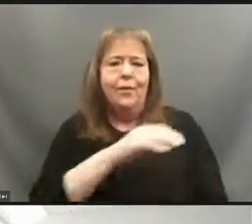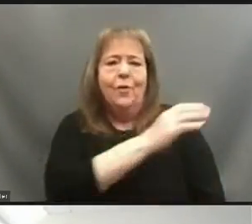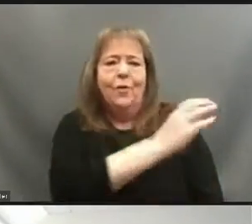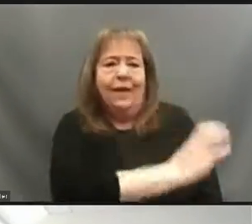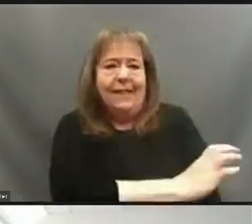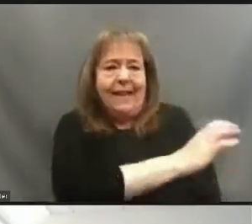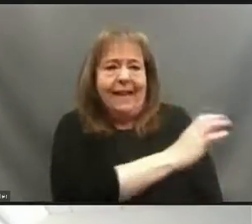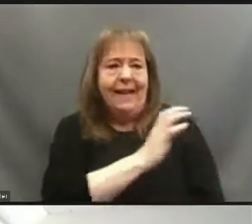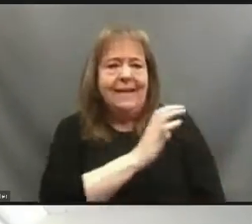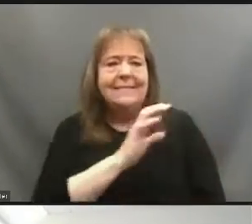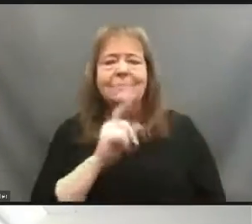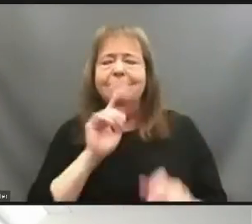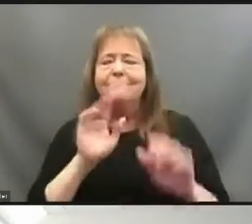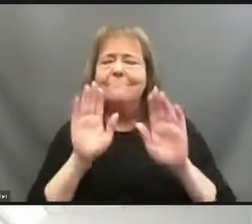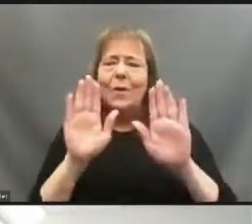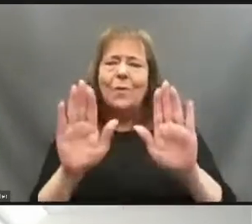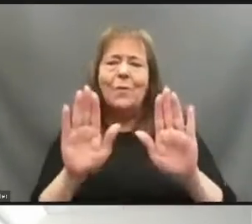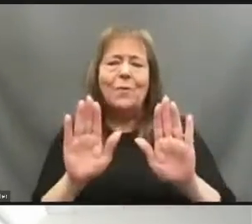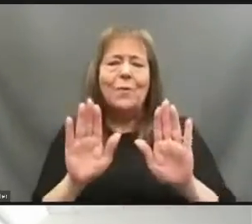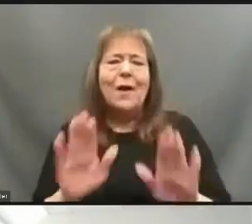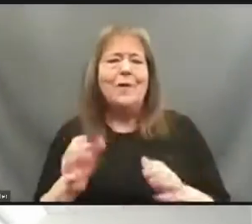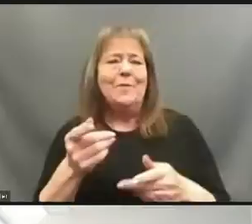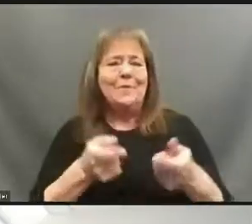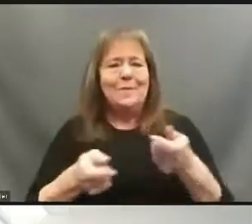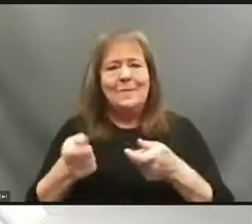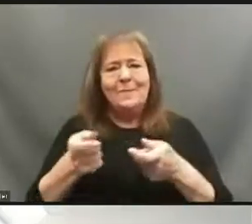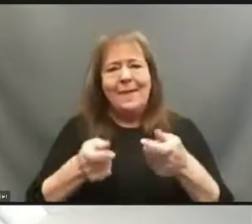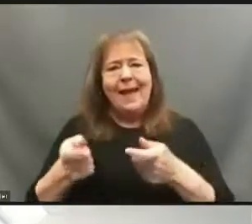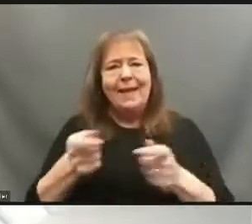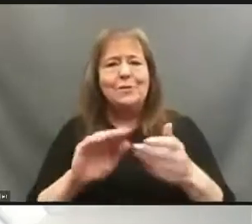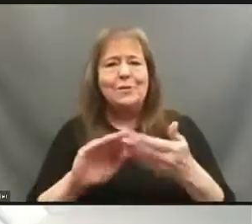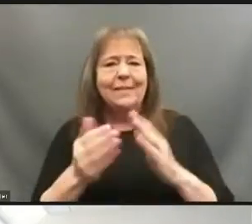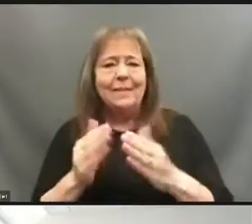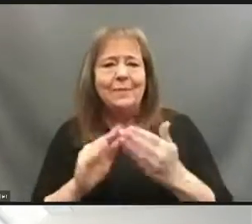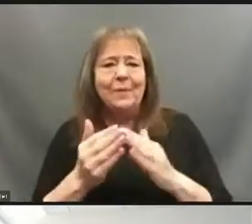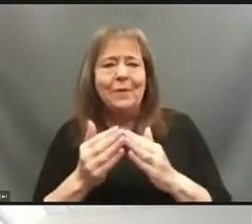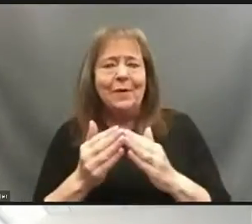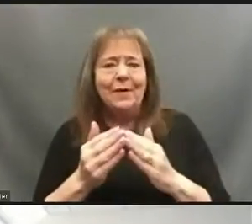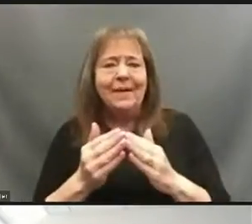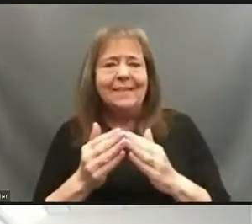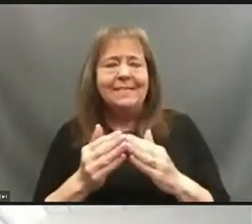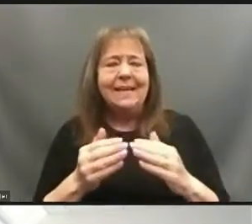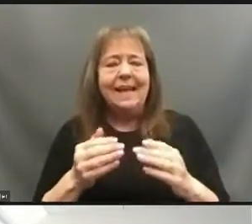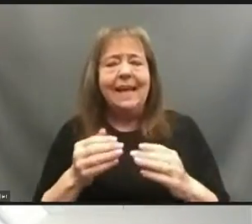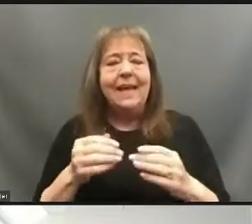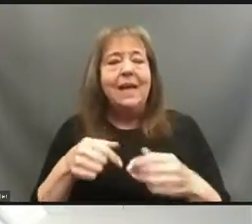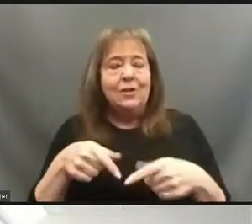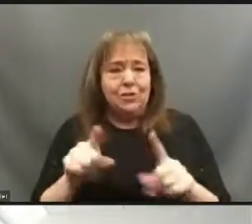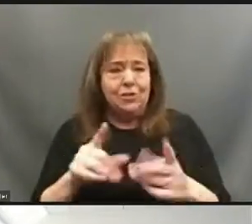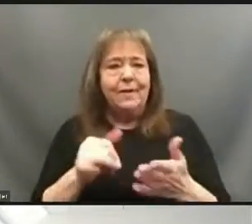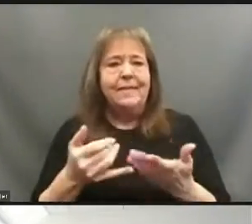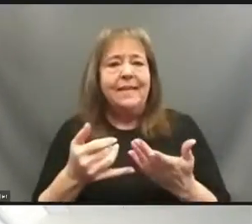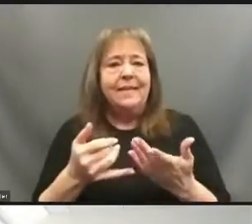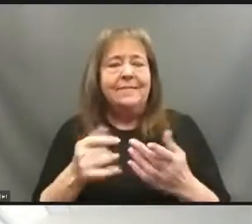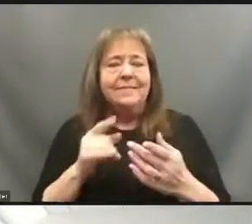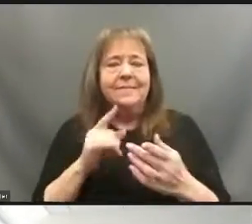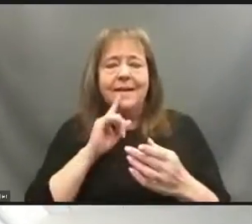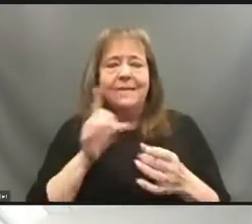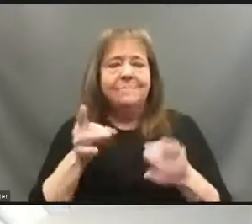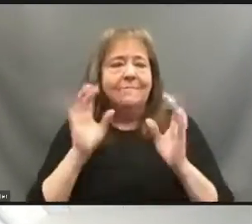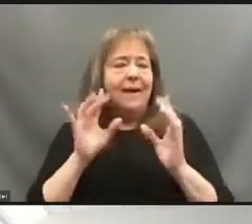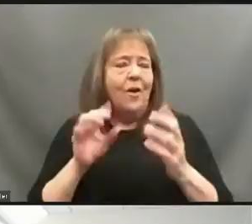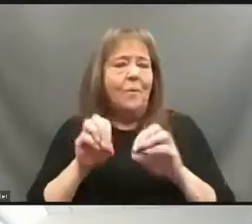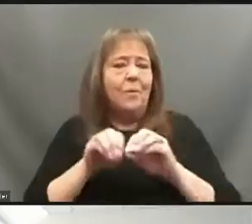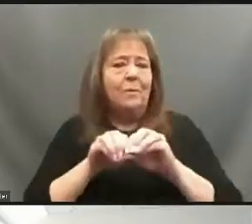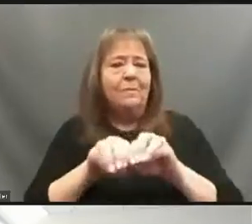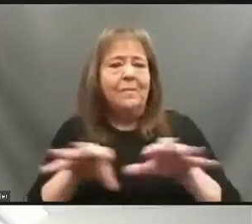have been doing a fantastic job of managing our community in terms of this illness during this pandemic. Everybody